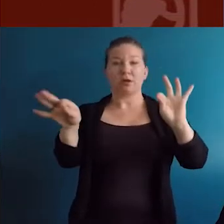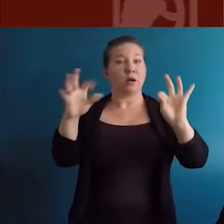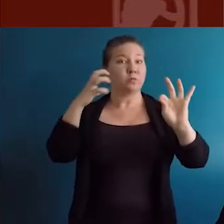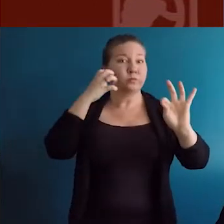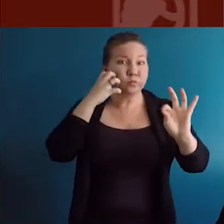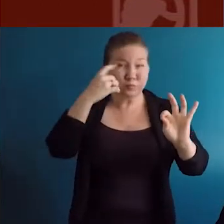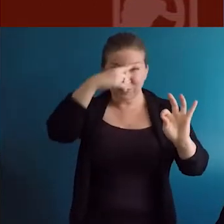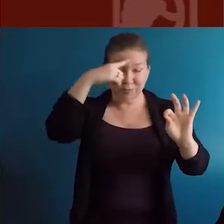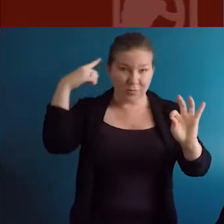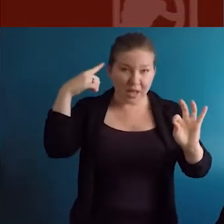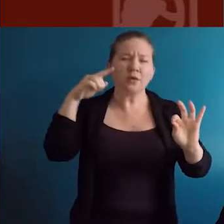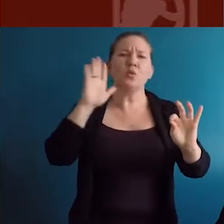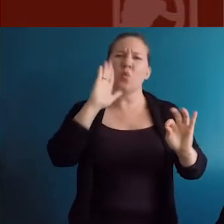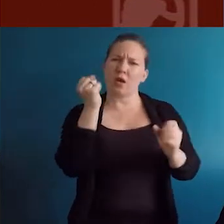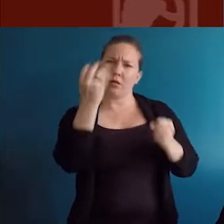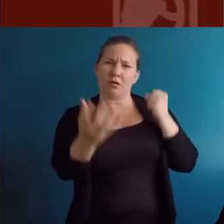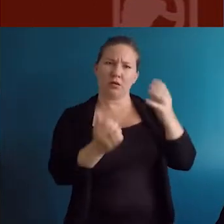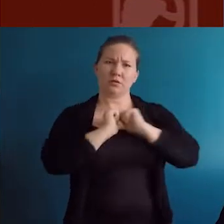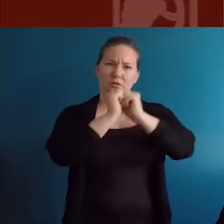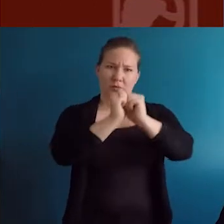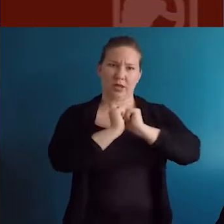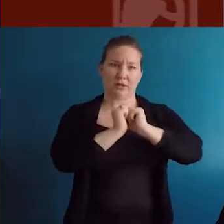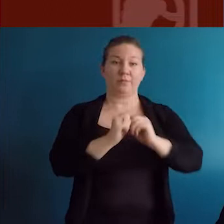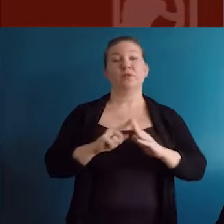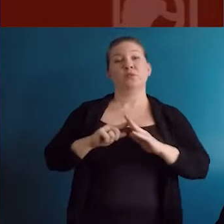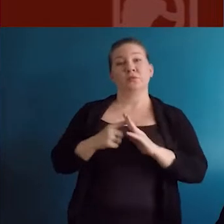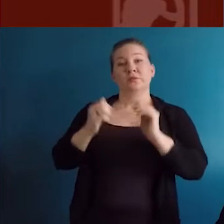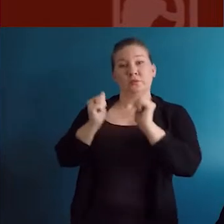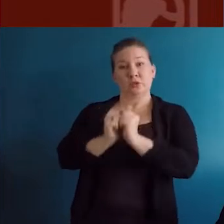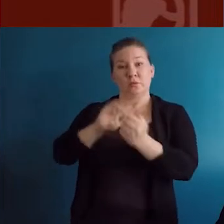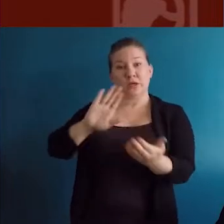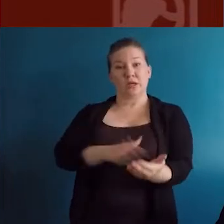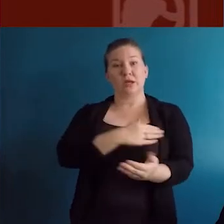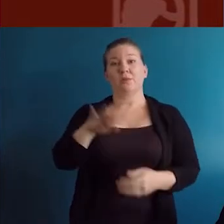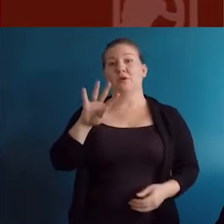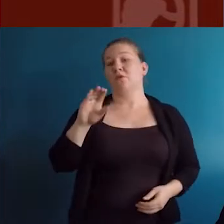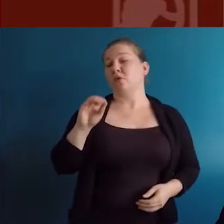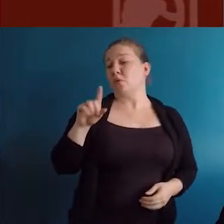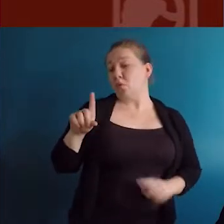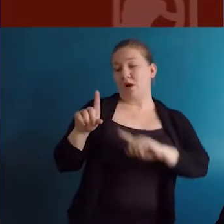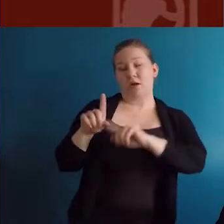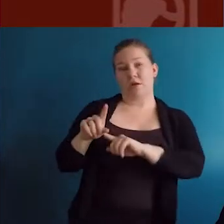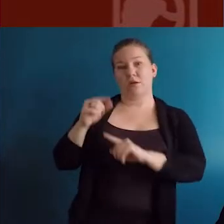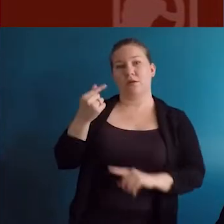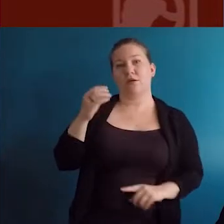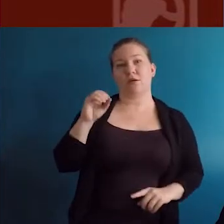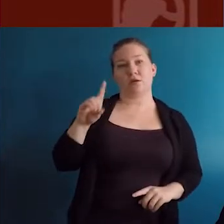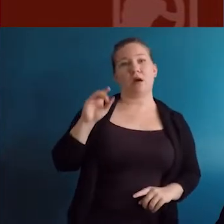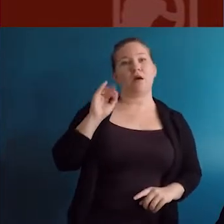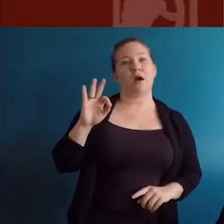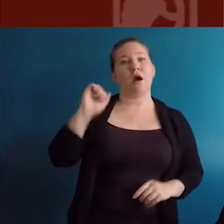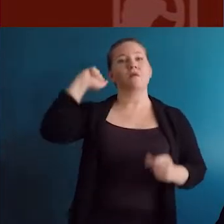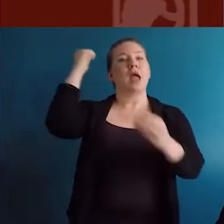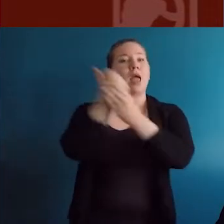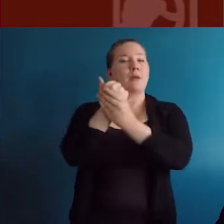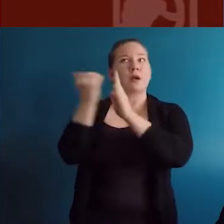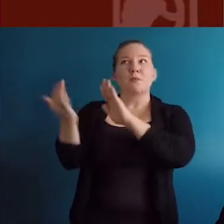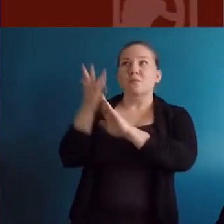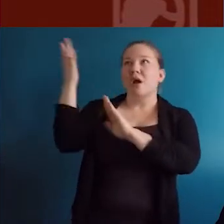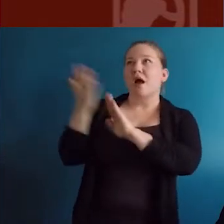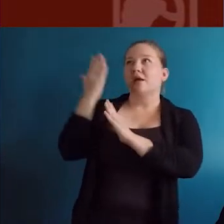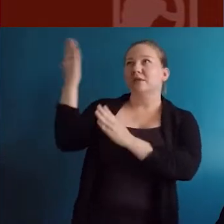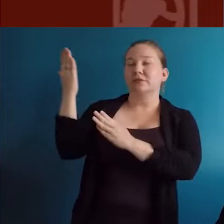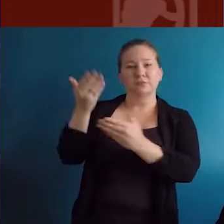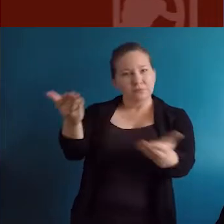say together. The service begins with hymn 401, The God of Abraham Praise. We invite you to